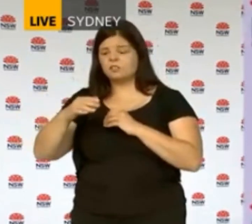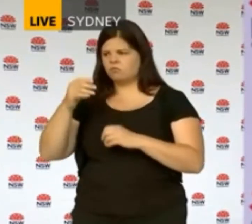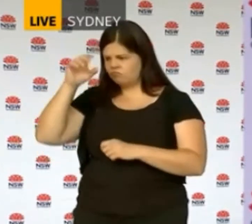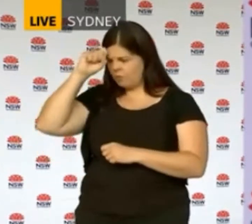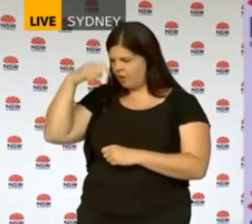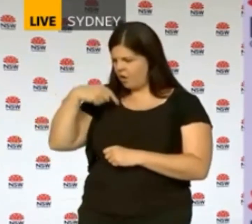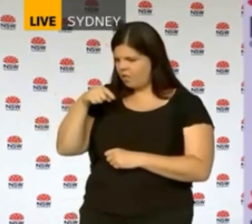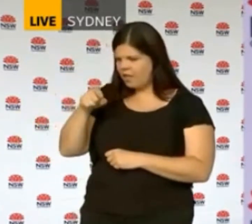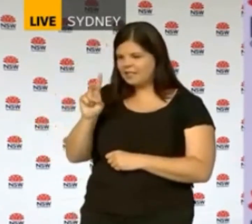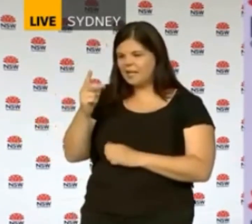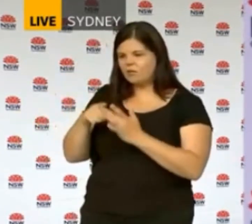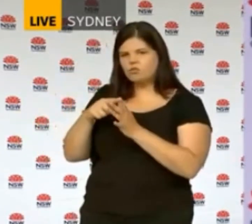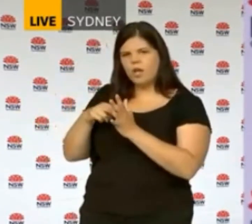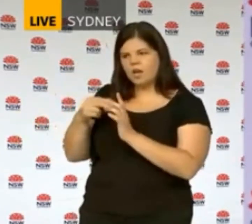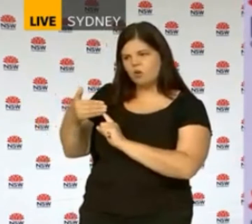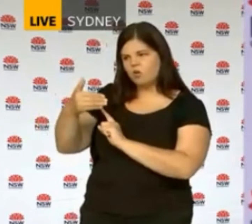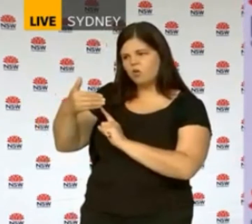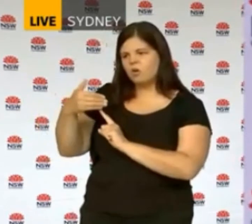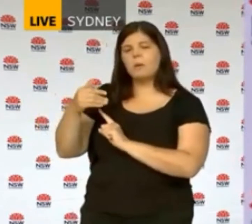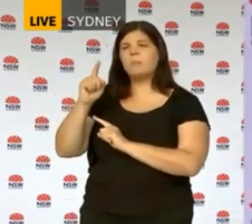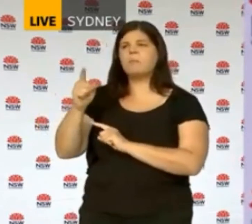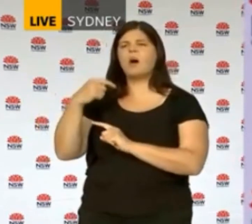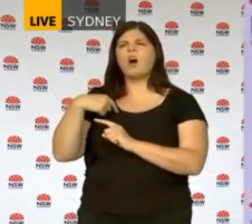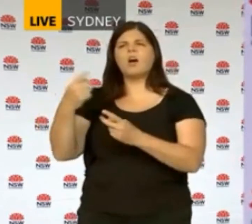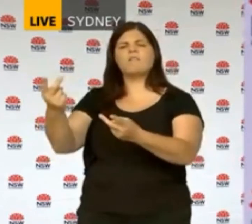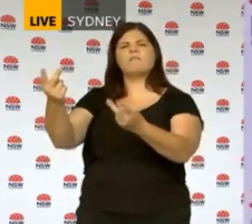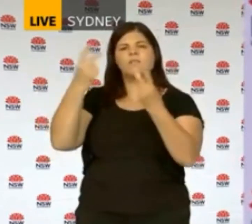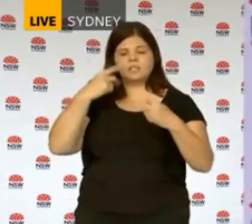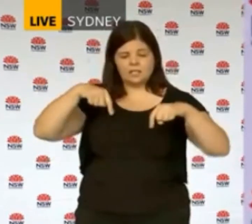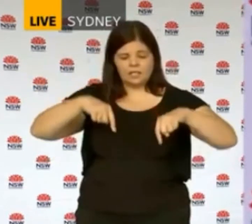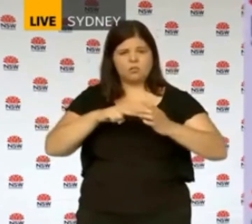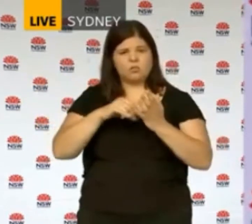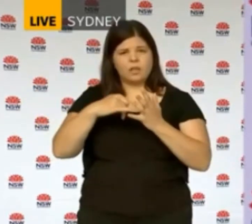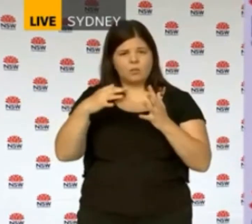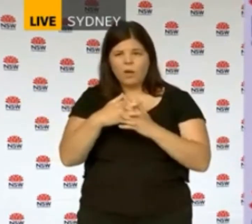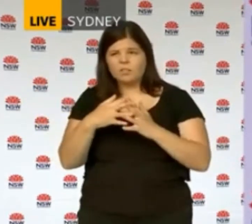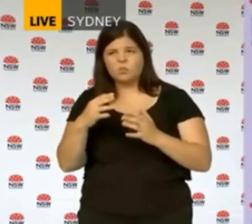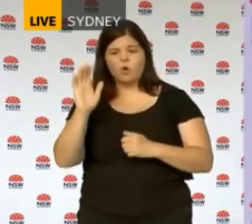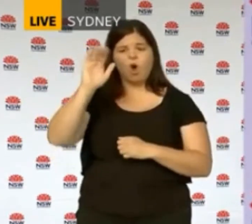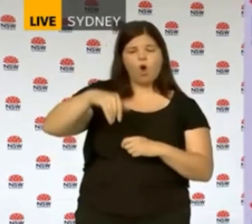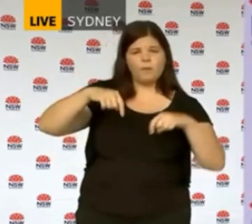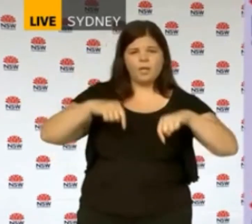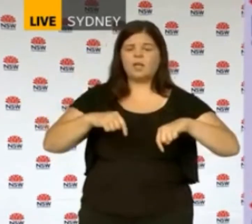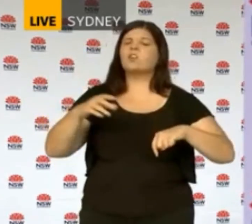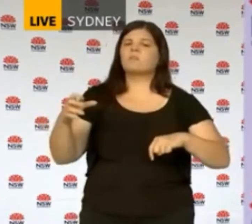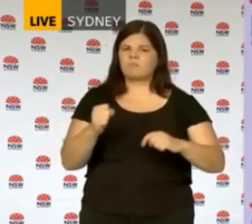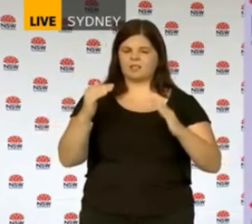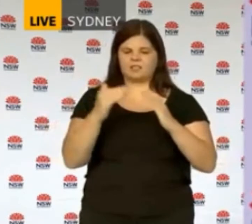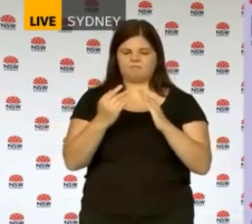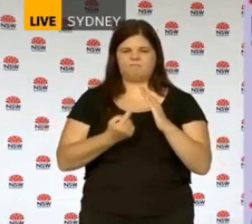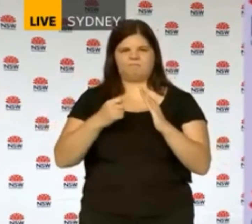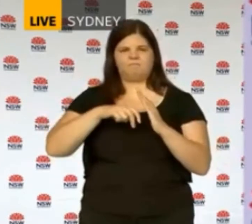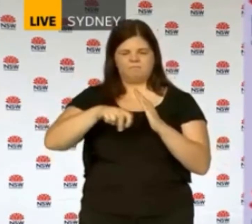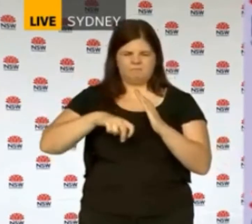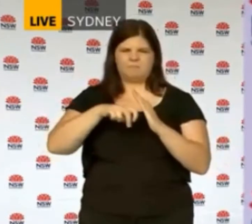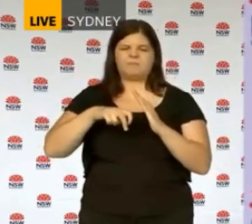January and have subsequently come into New South Wales are obliged to self-isolate or